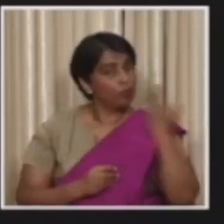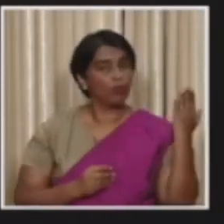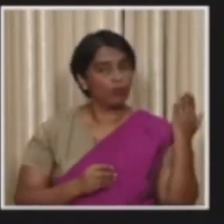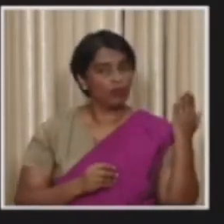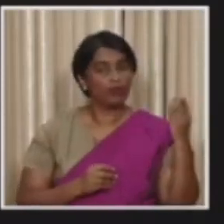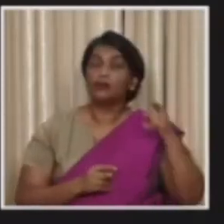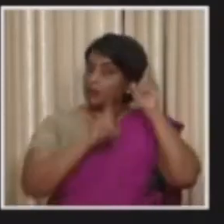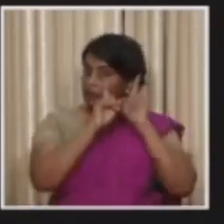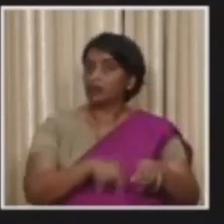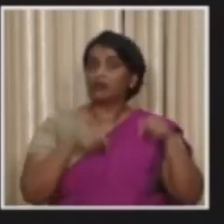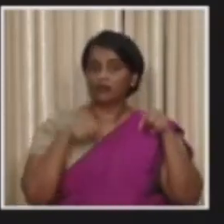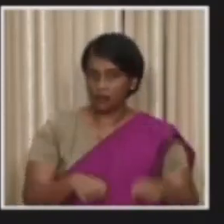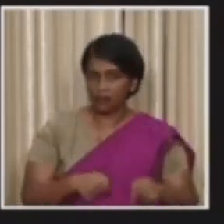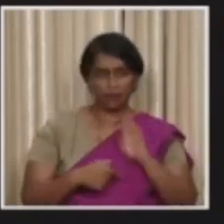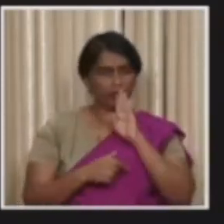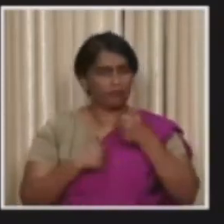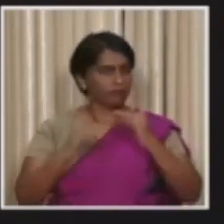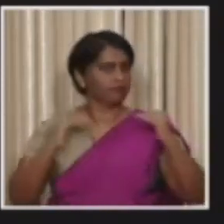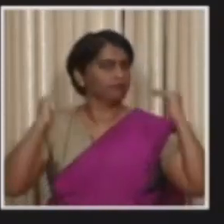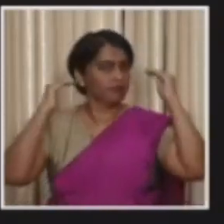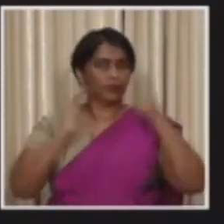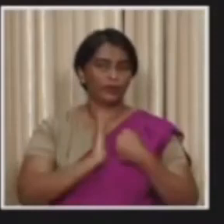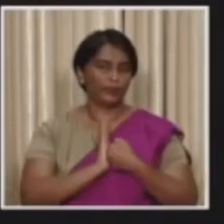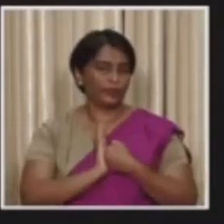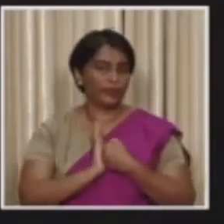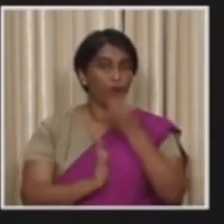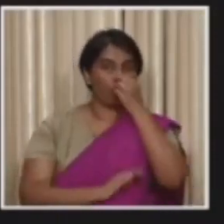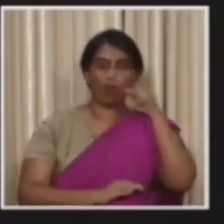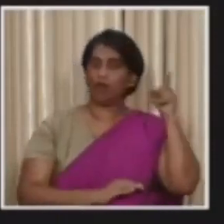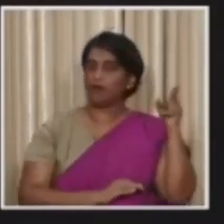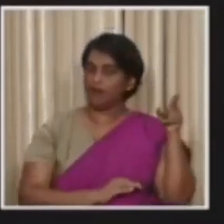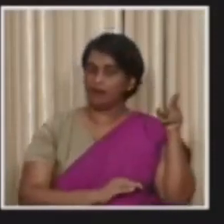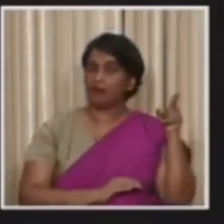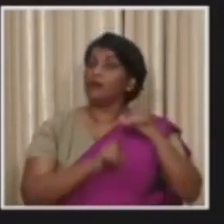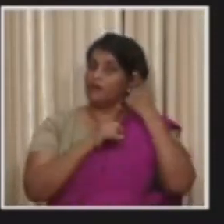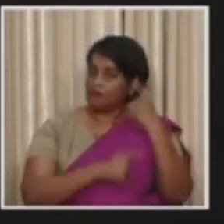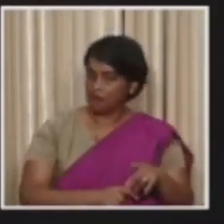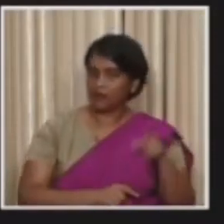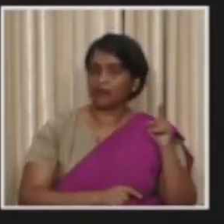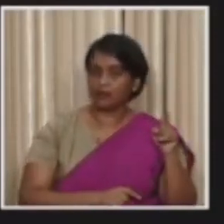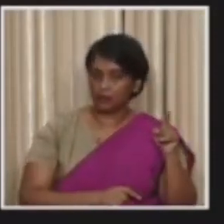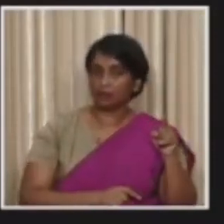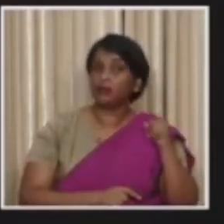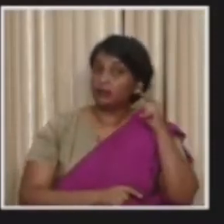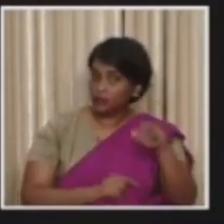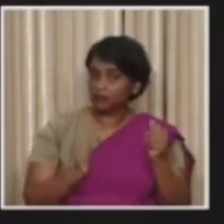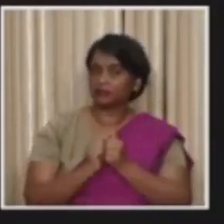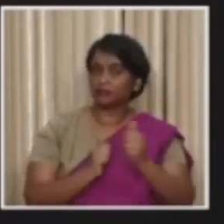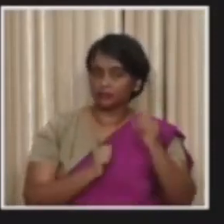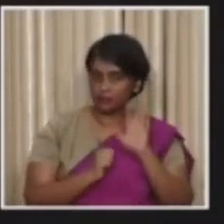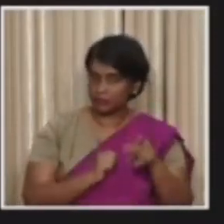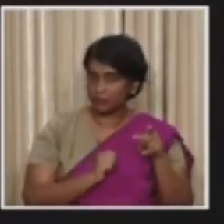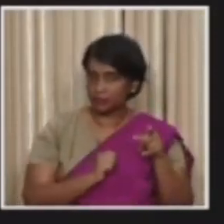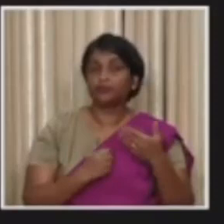well-respected country. So it's important that we need to go there. In doing so, we are all for in this. But I am